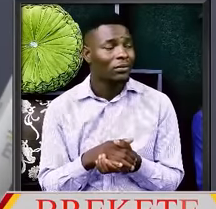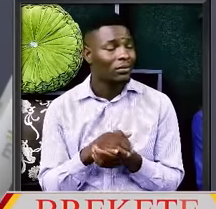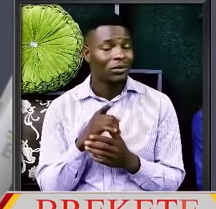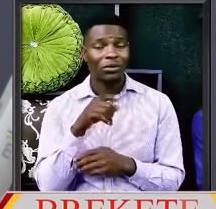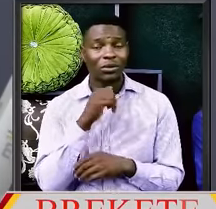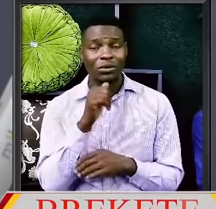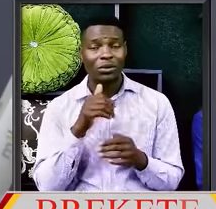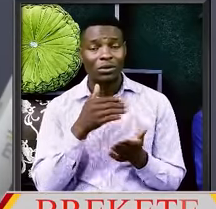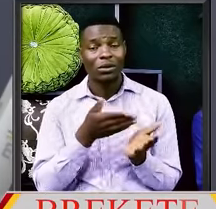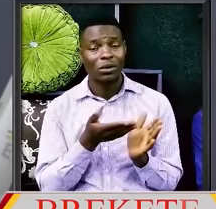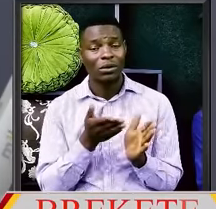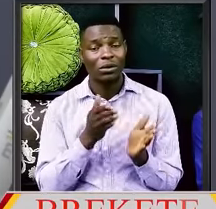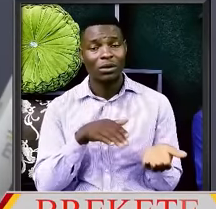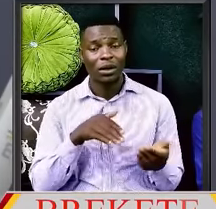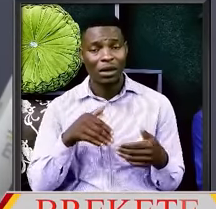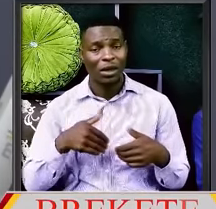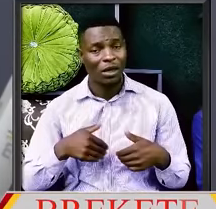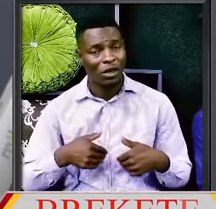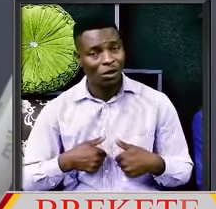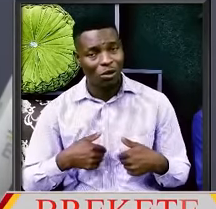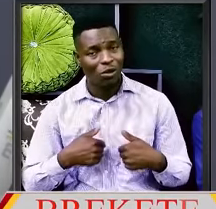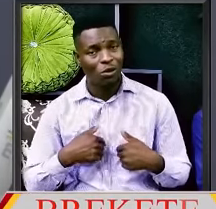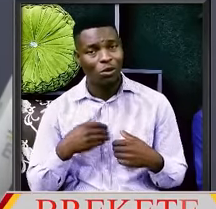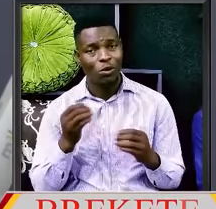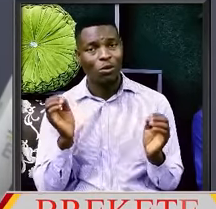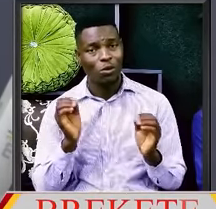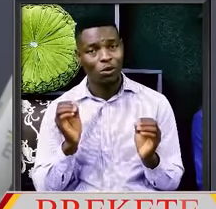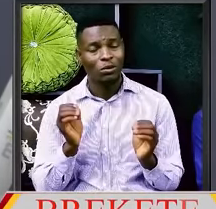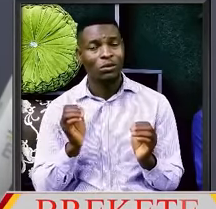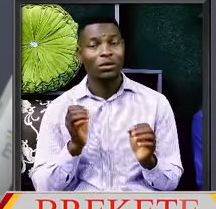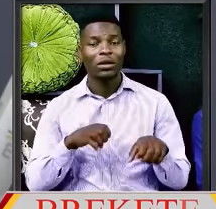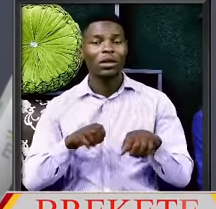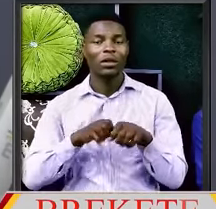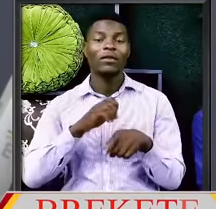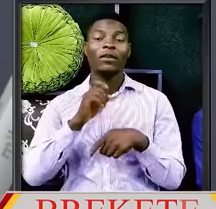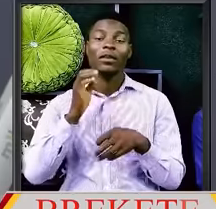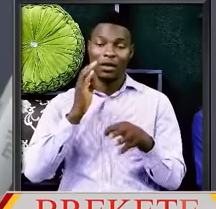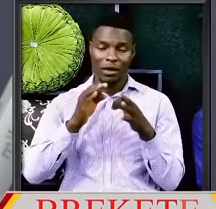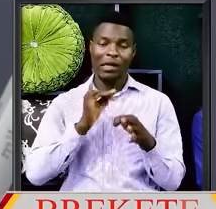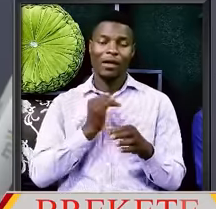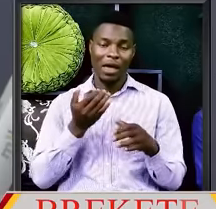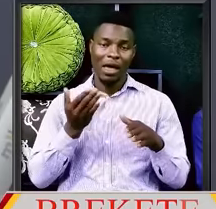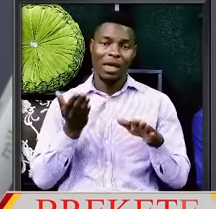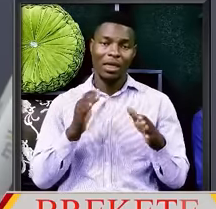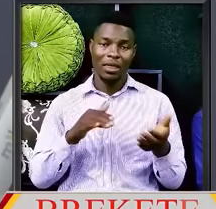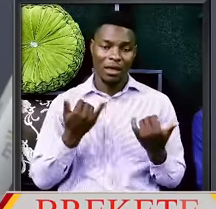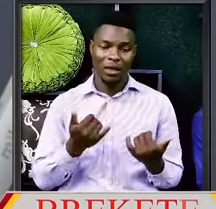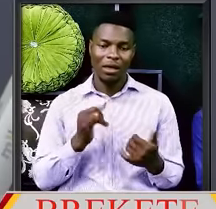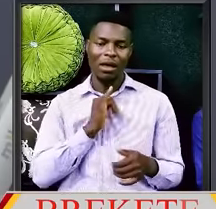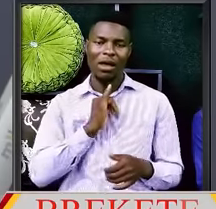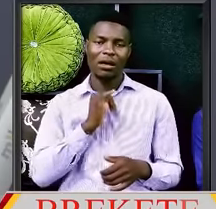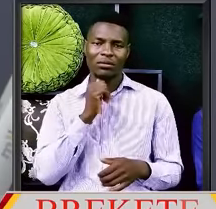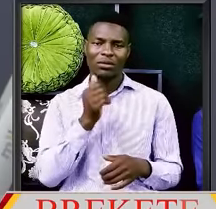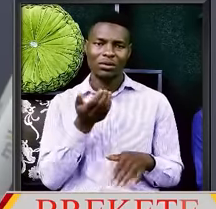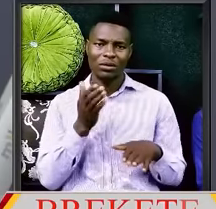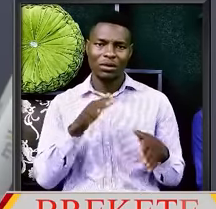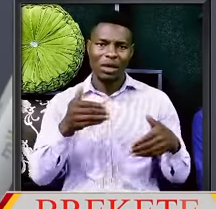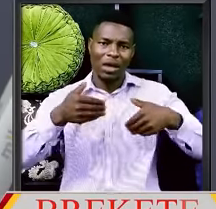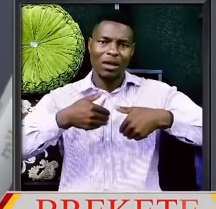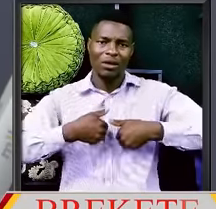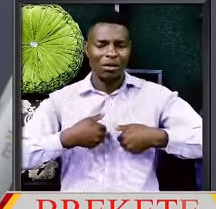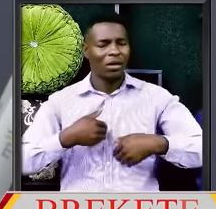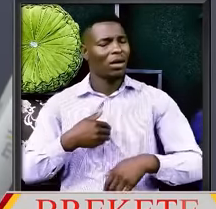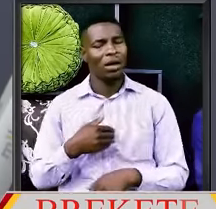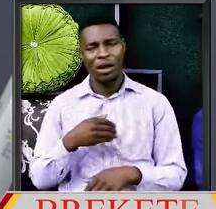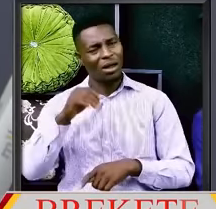You know, die young, bro. Okay. Yeah, but even if I die now, I know die young, bro. Ah, my brother, because